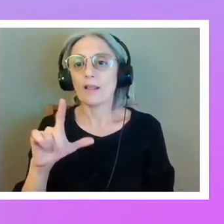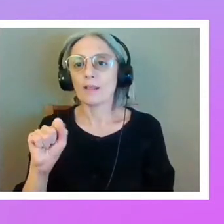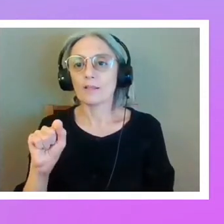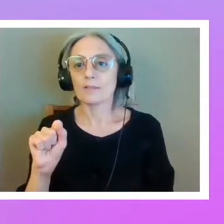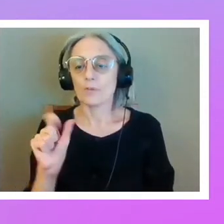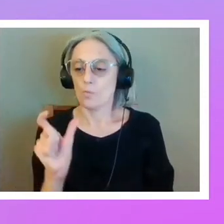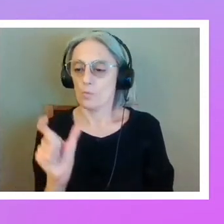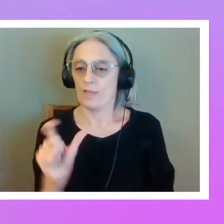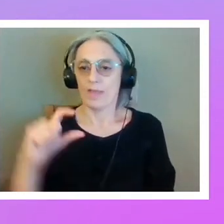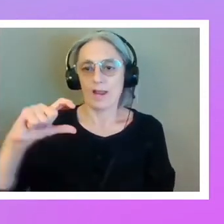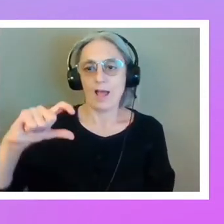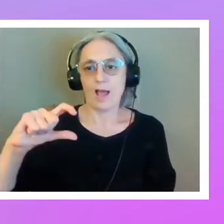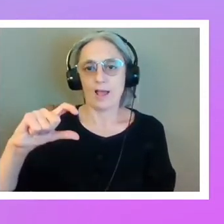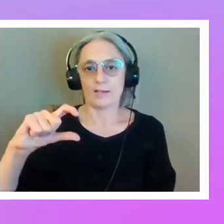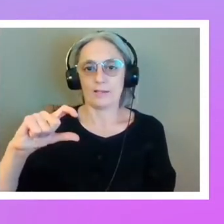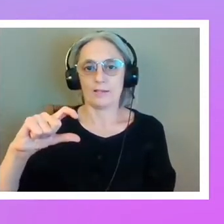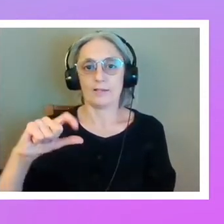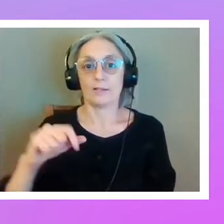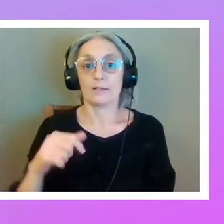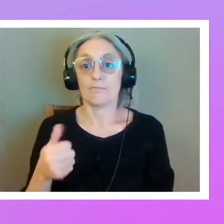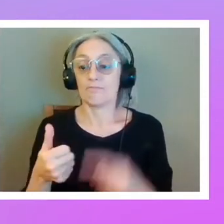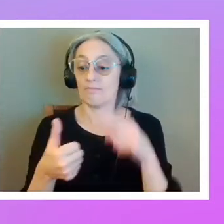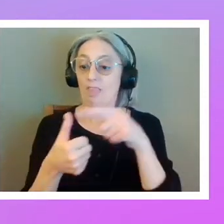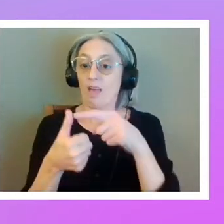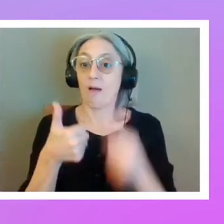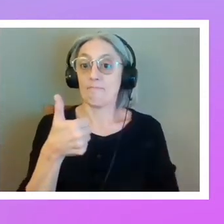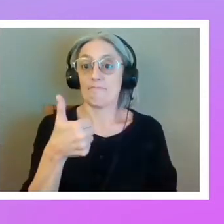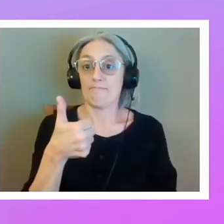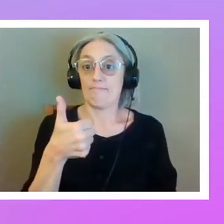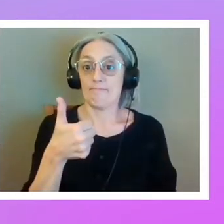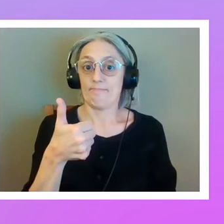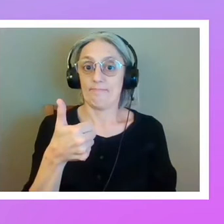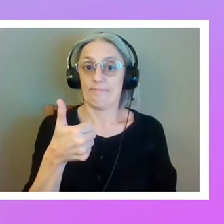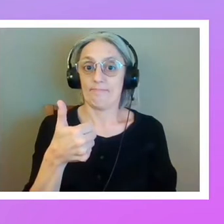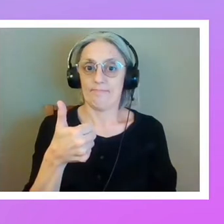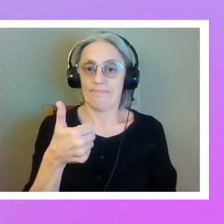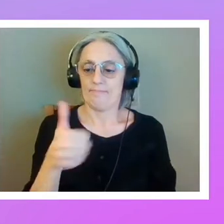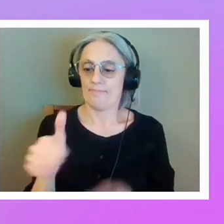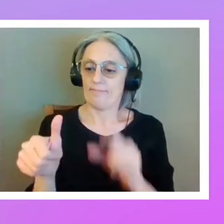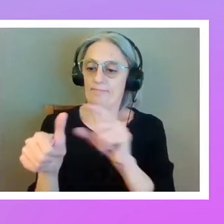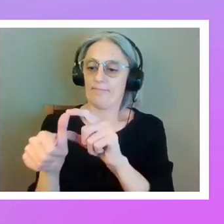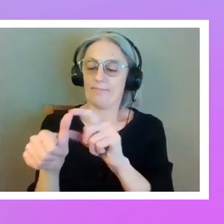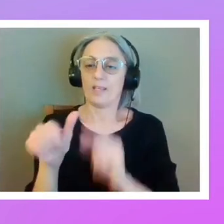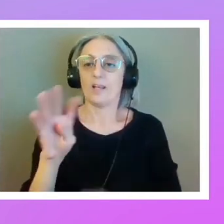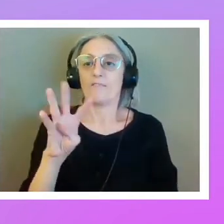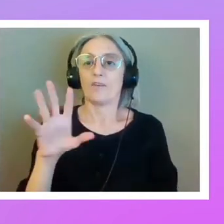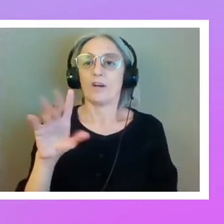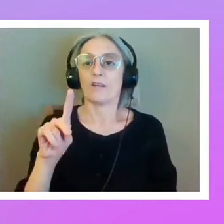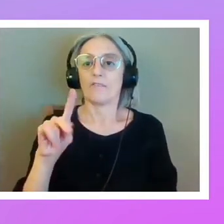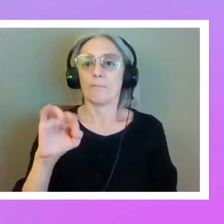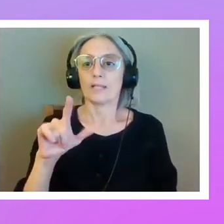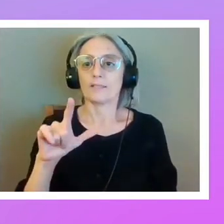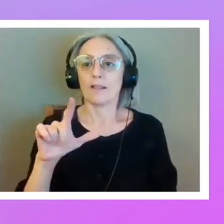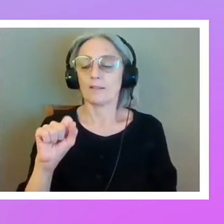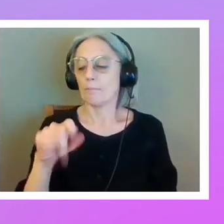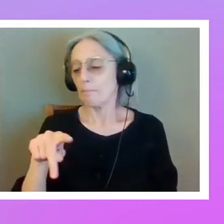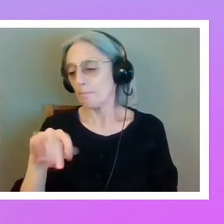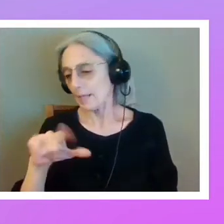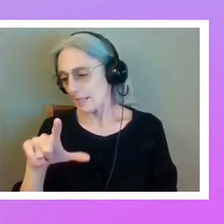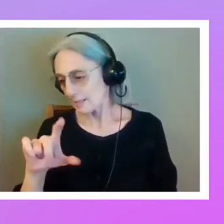that even look like? My thumb. My thumb is 45 pixels